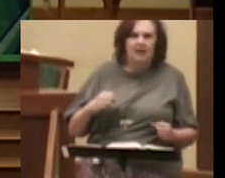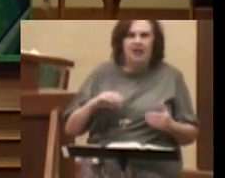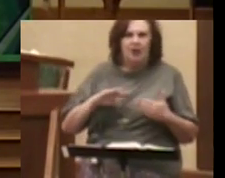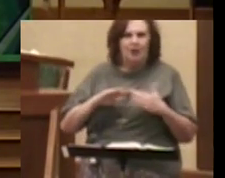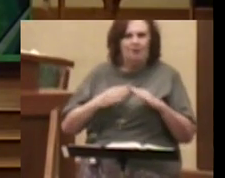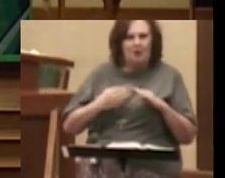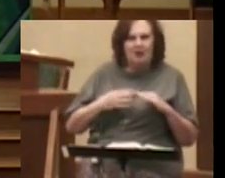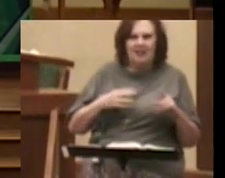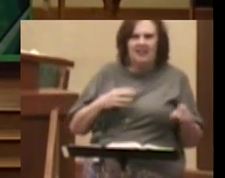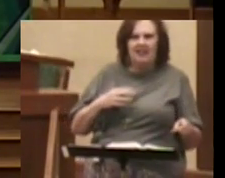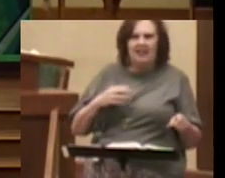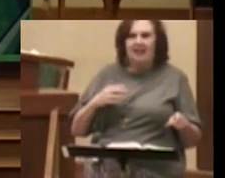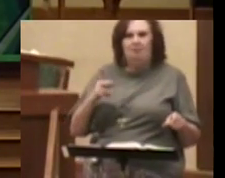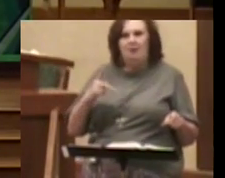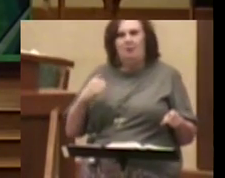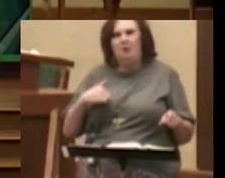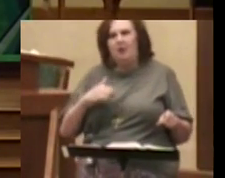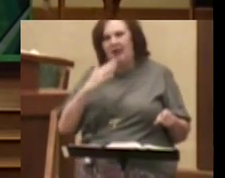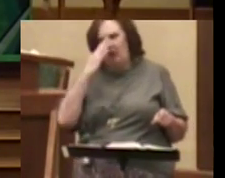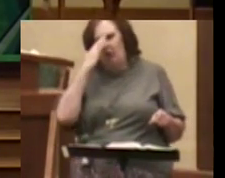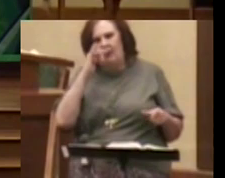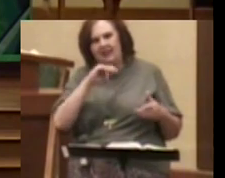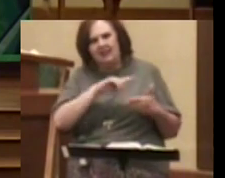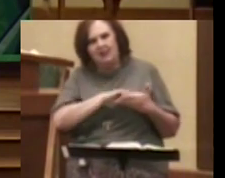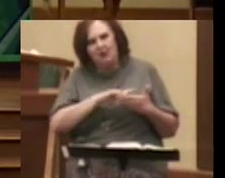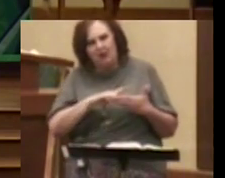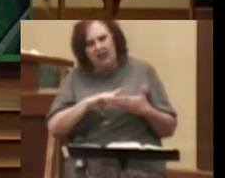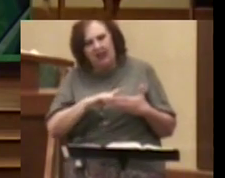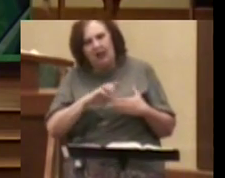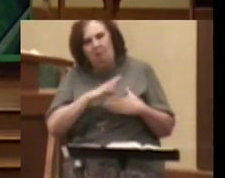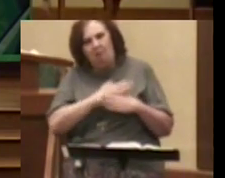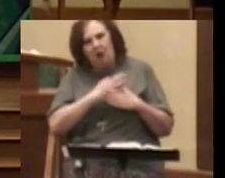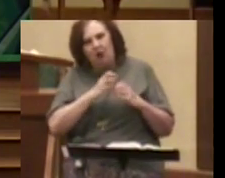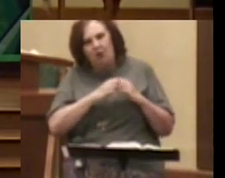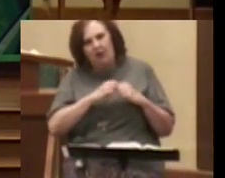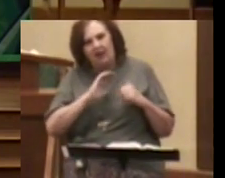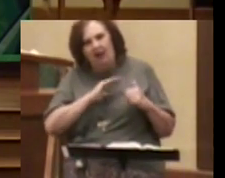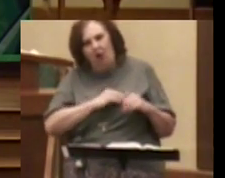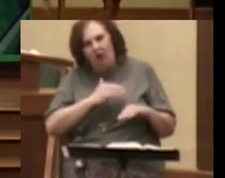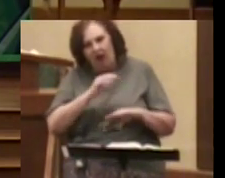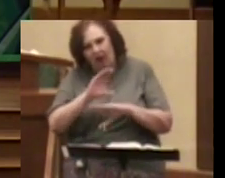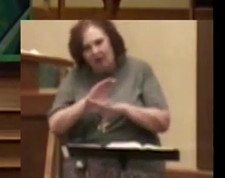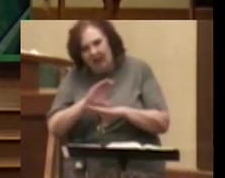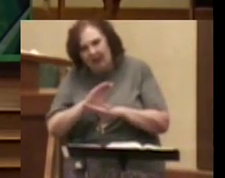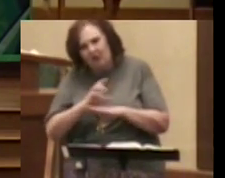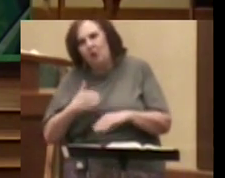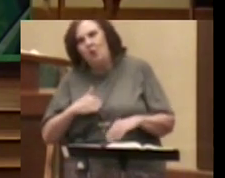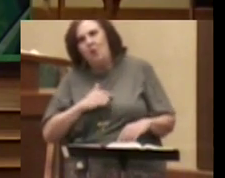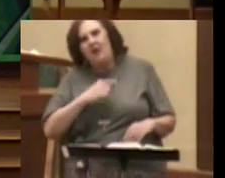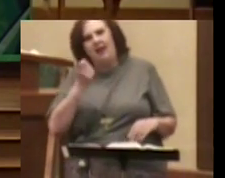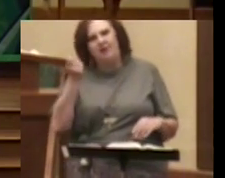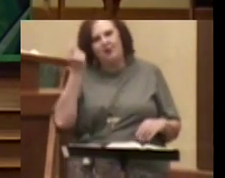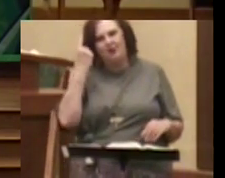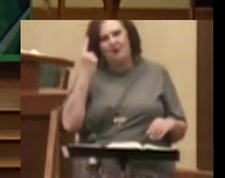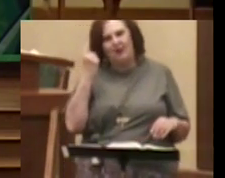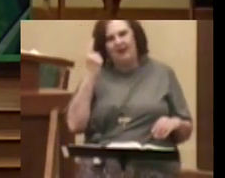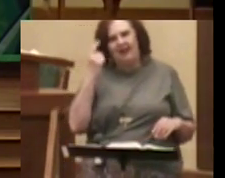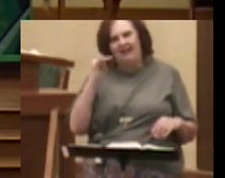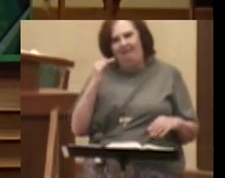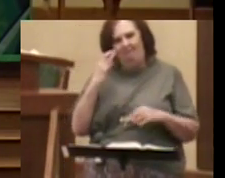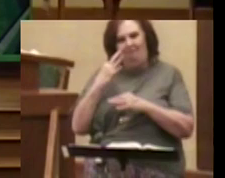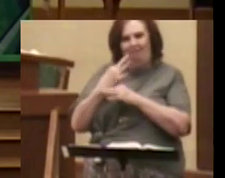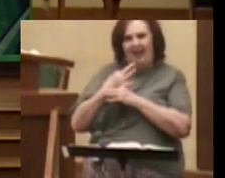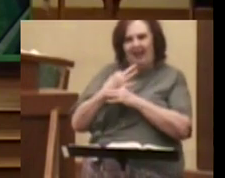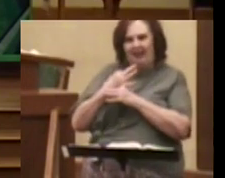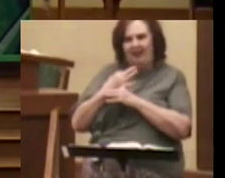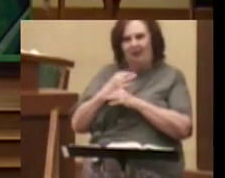from those whom we got to know in this past week, and in partnership with our congregation, we understood that faith